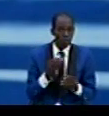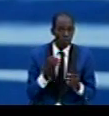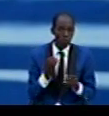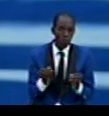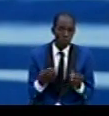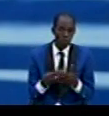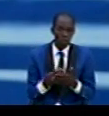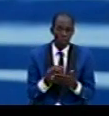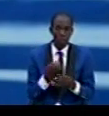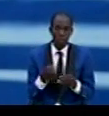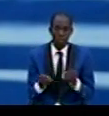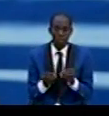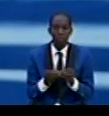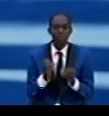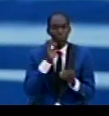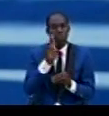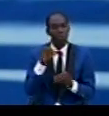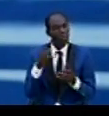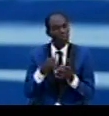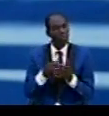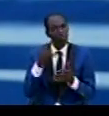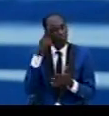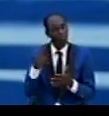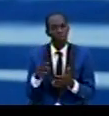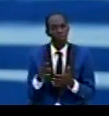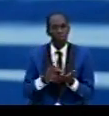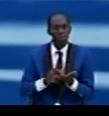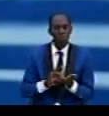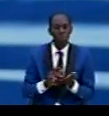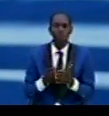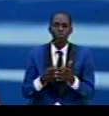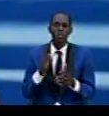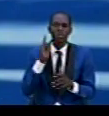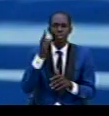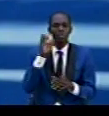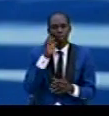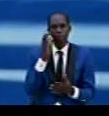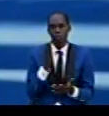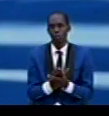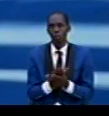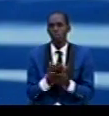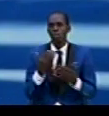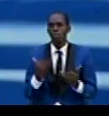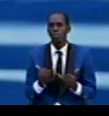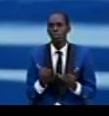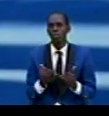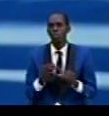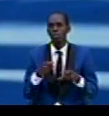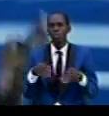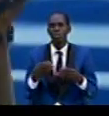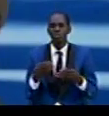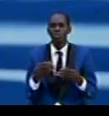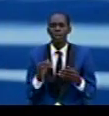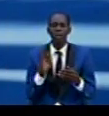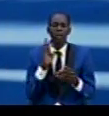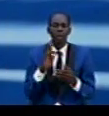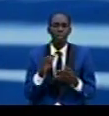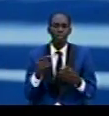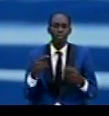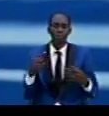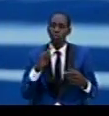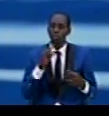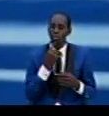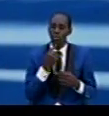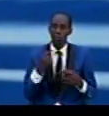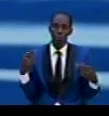I get tired. I can't get drug again, so I stop. So since then, it was not giving me this chest pain to the extent that whenever I want to sleep,